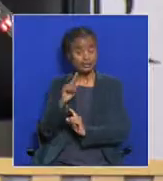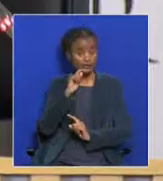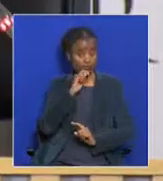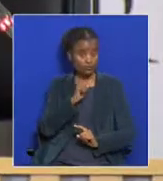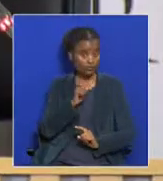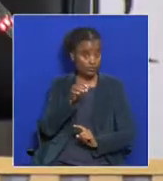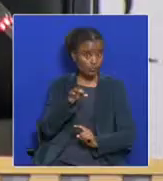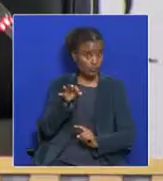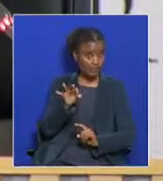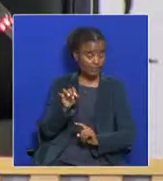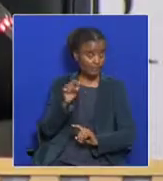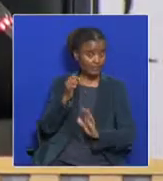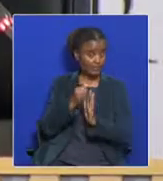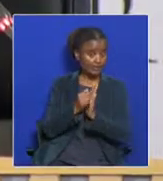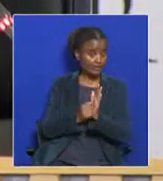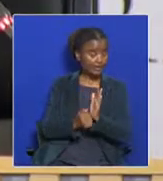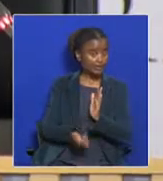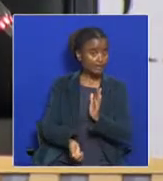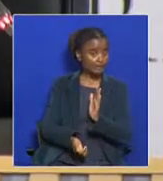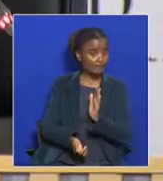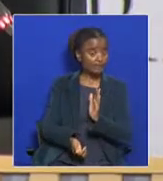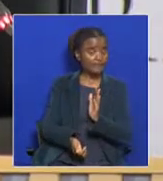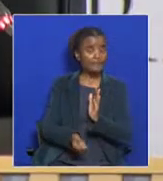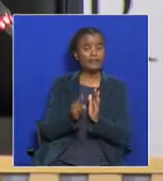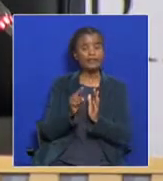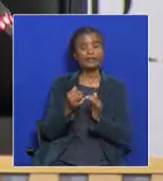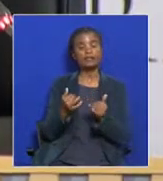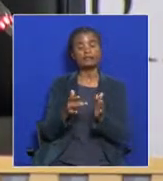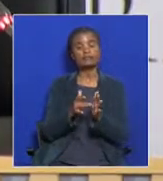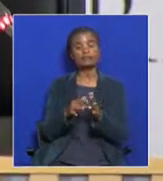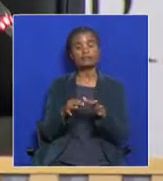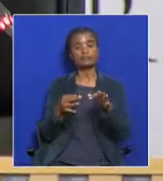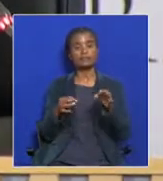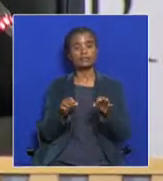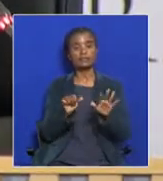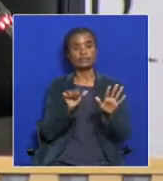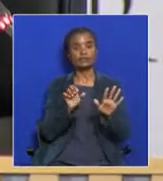statement. For that, let's go to 607.